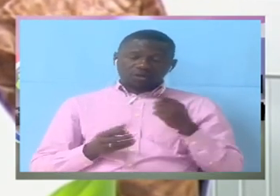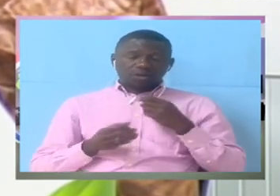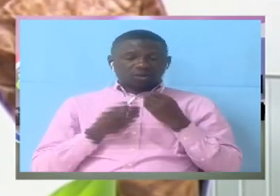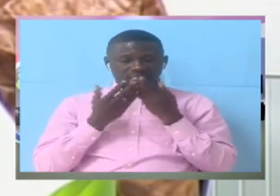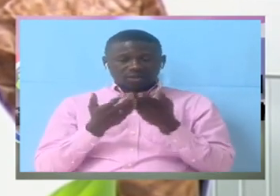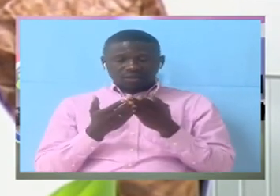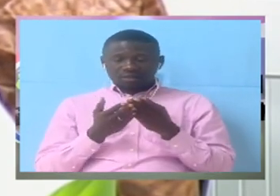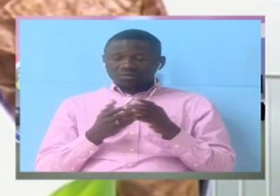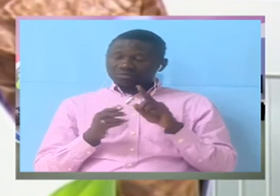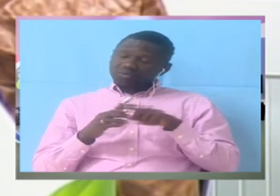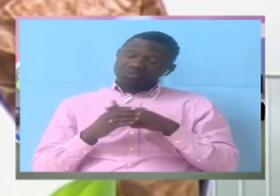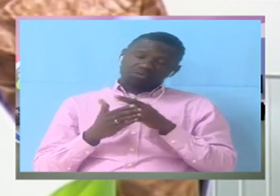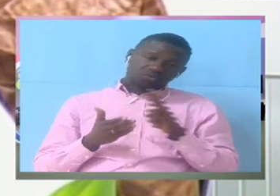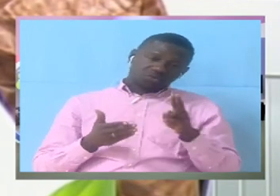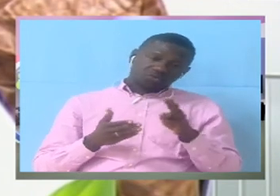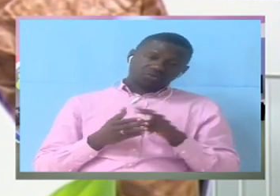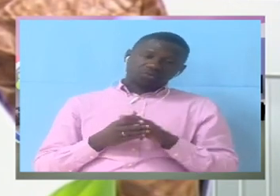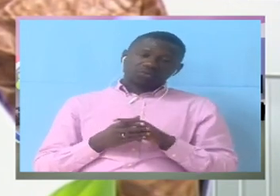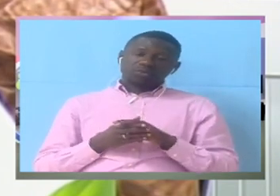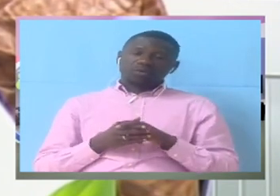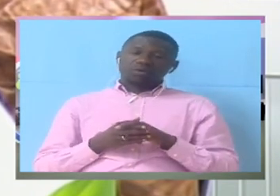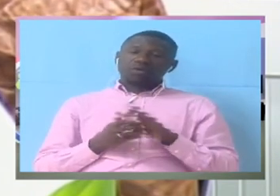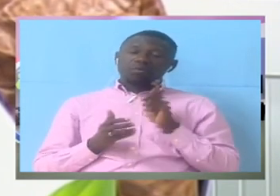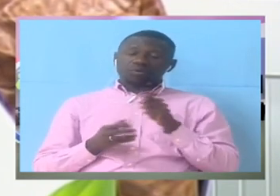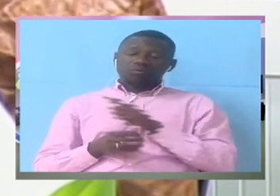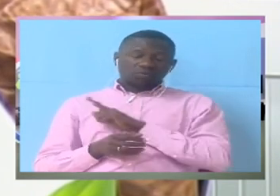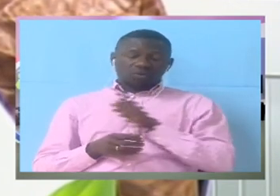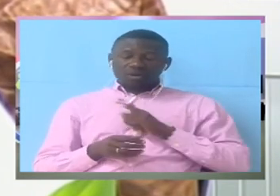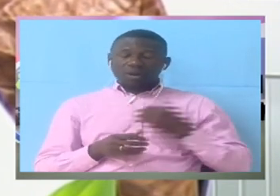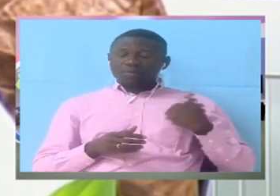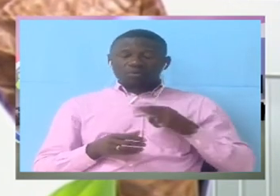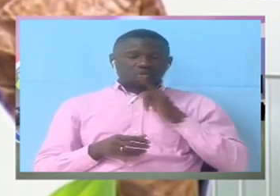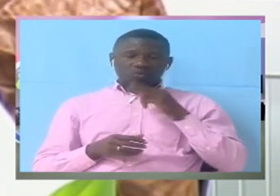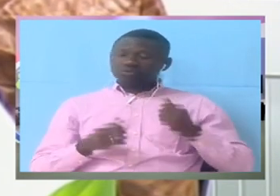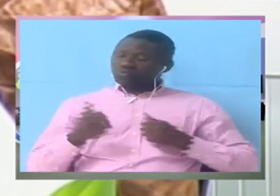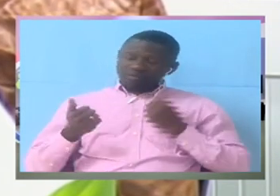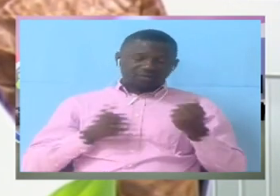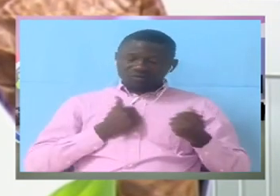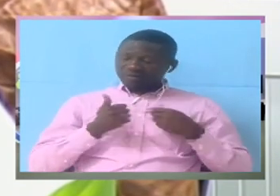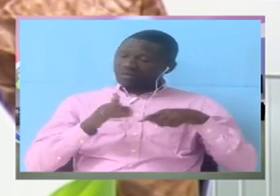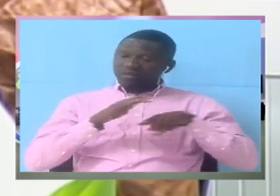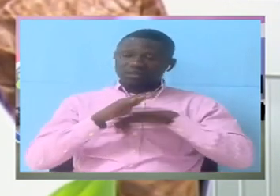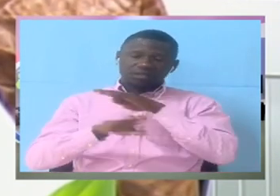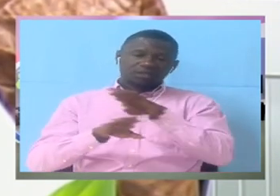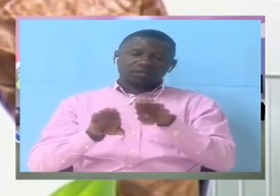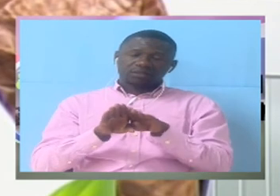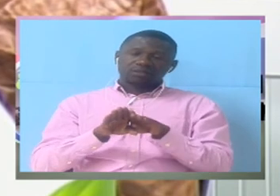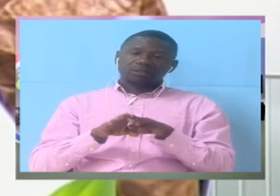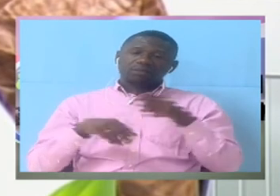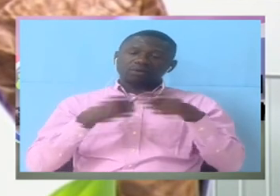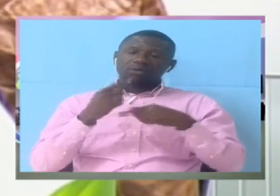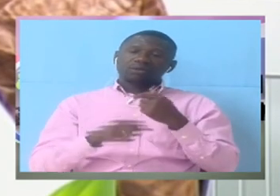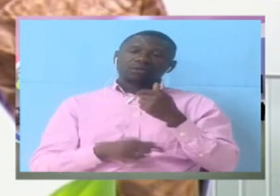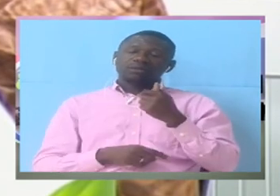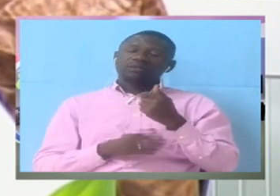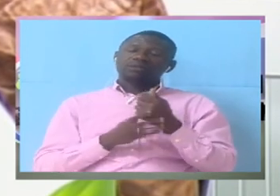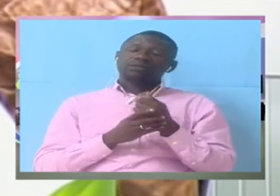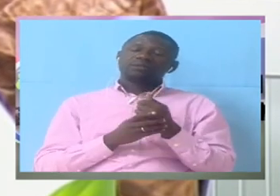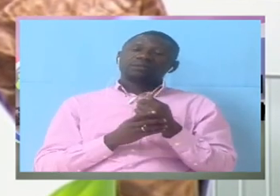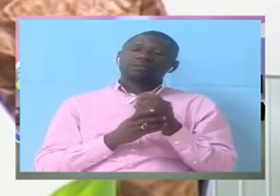not. But we are people who have also suffered a lot in this